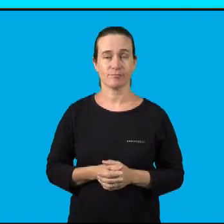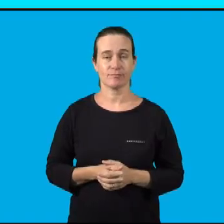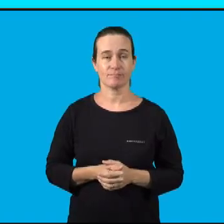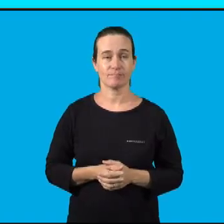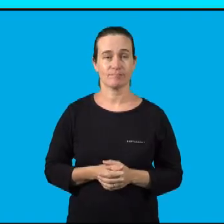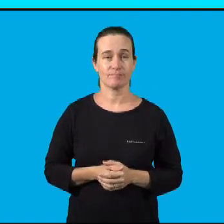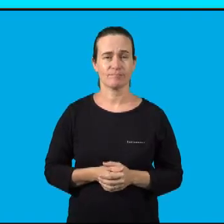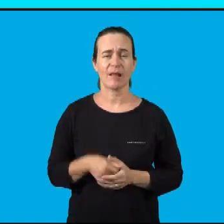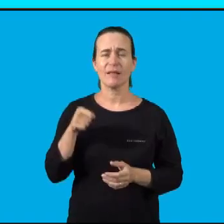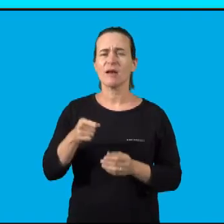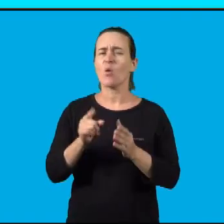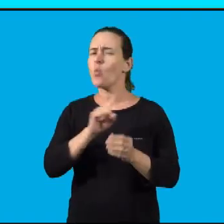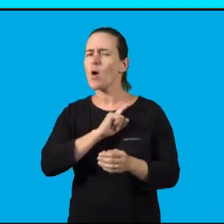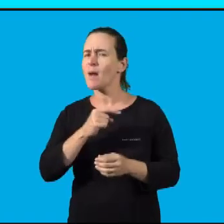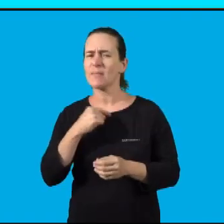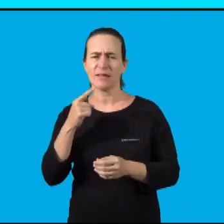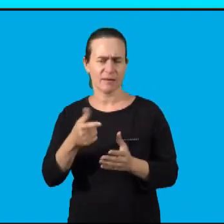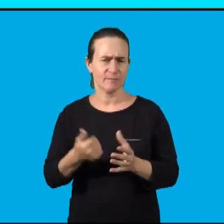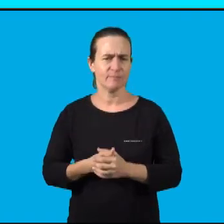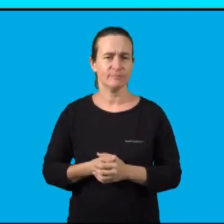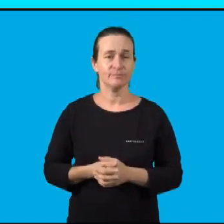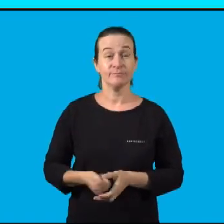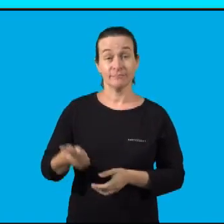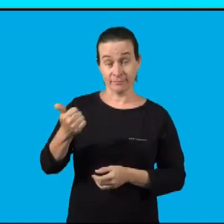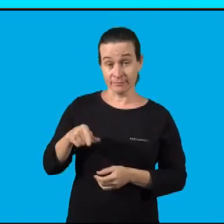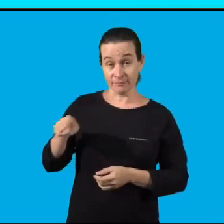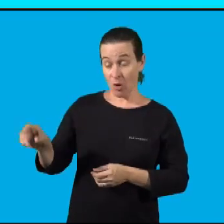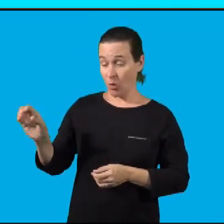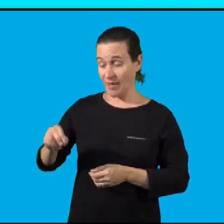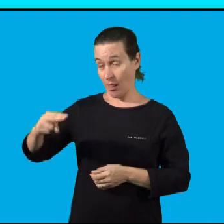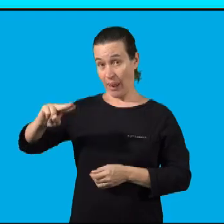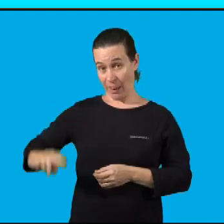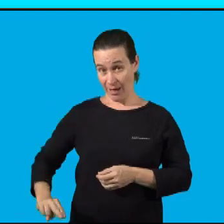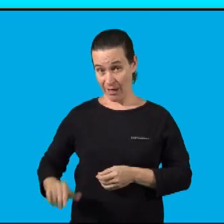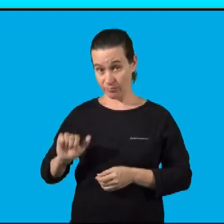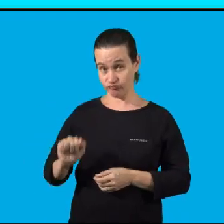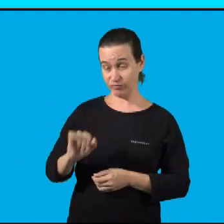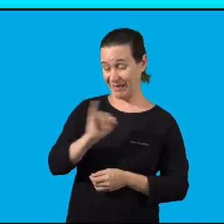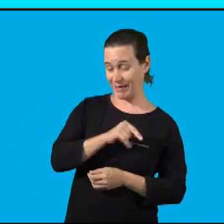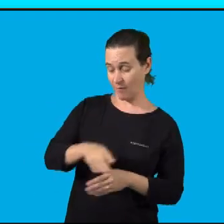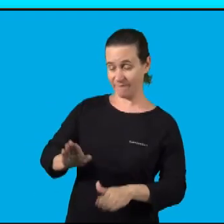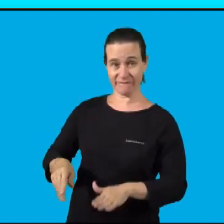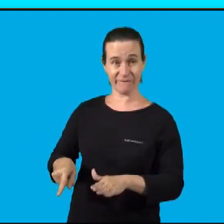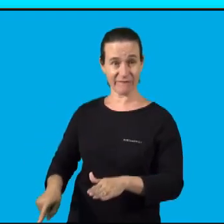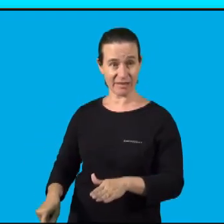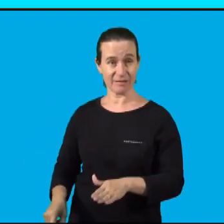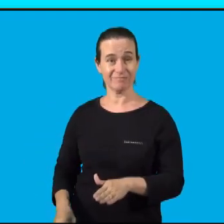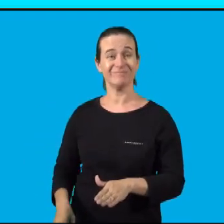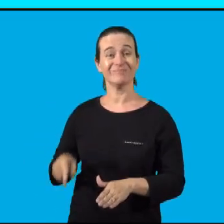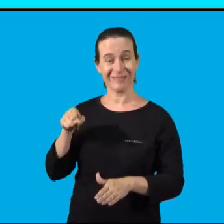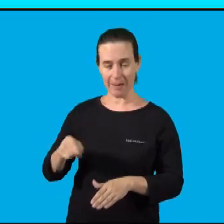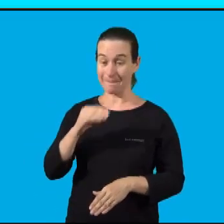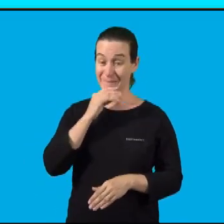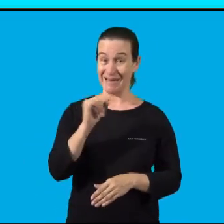language, right? Then the motivation, the fact that Othello lies at Iago's feet is a